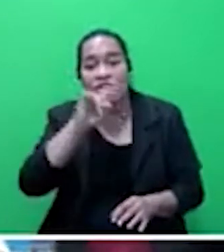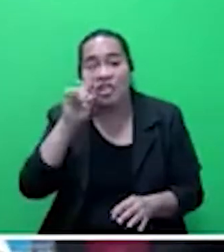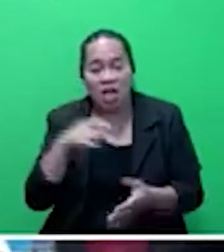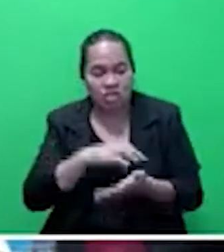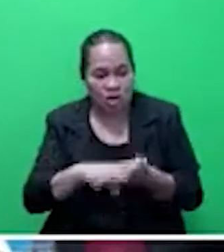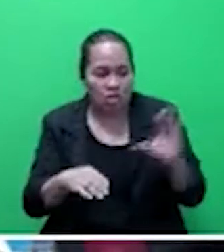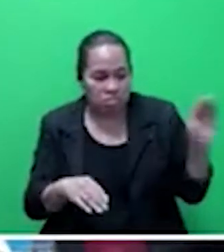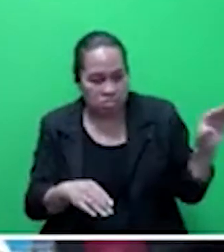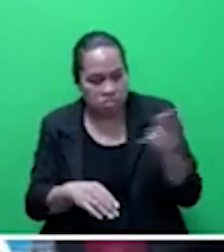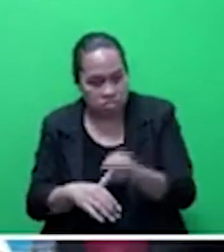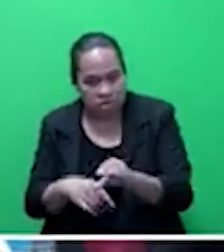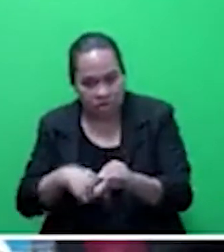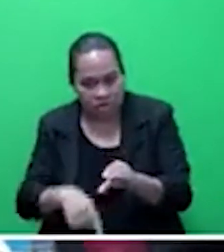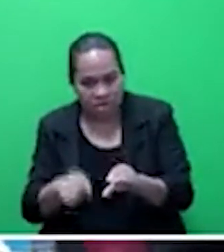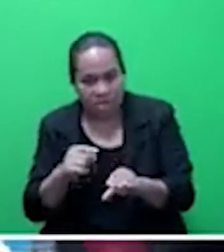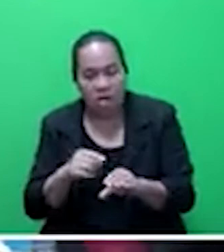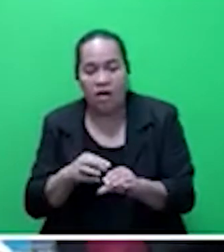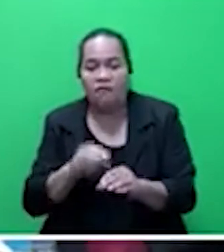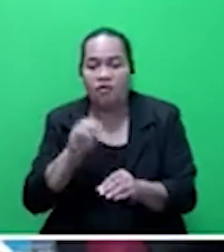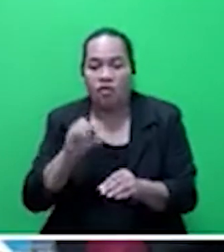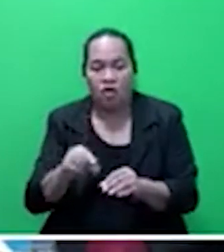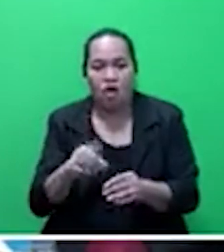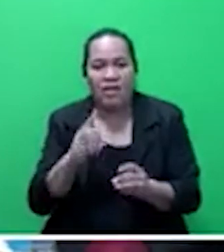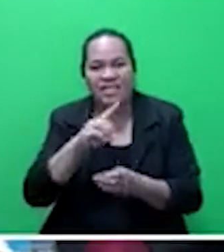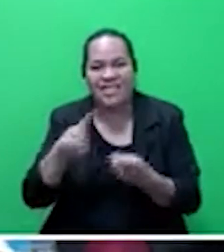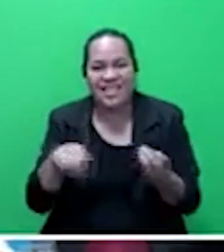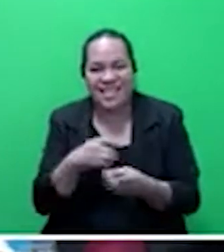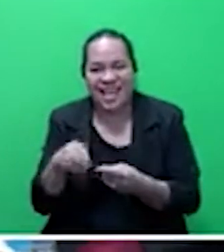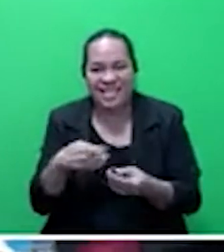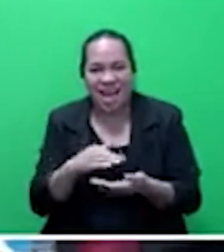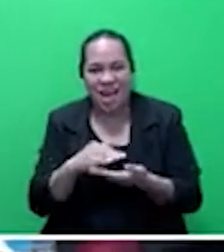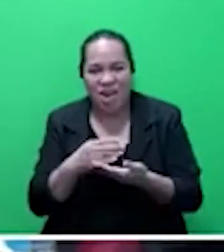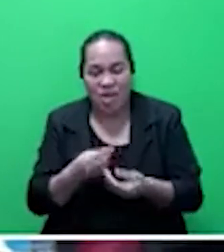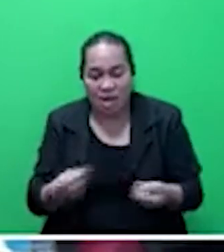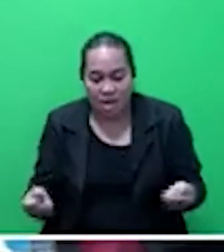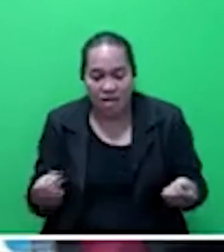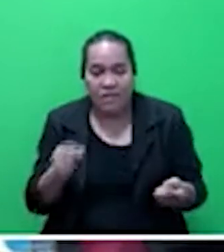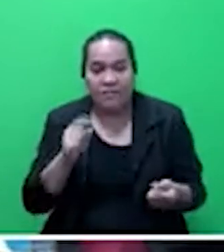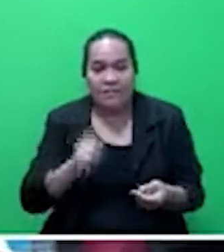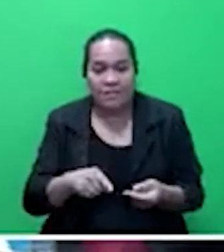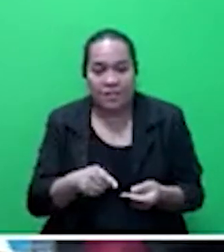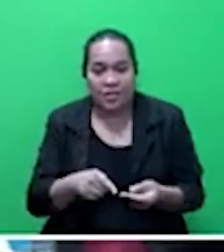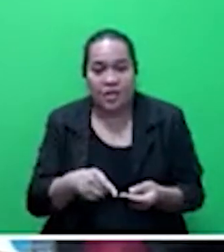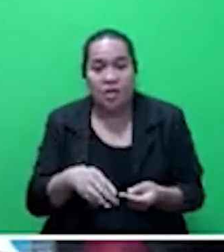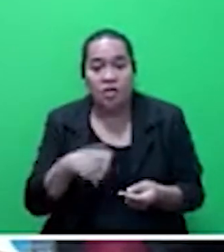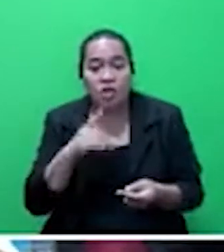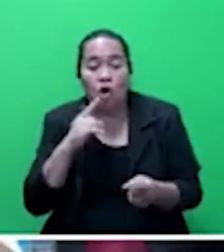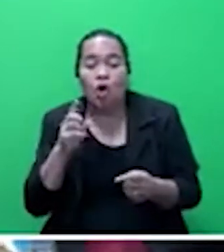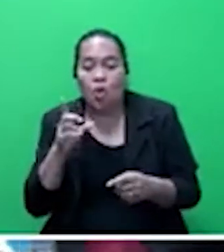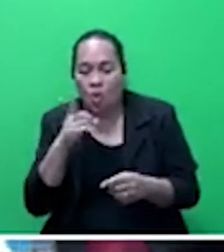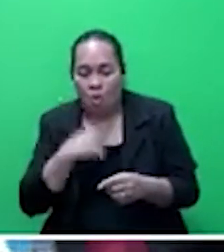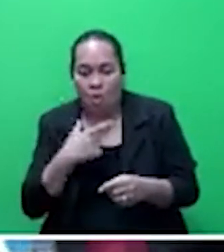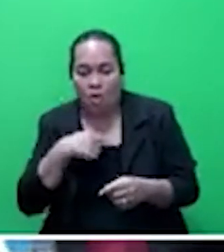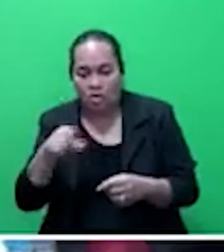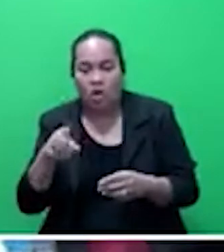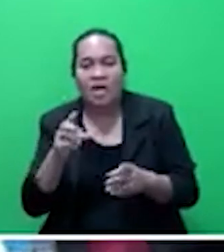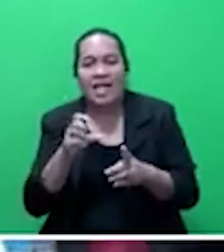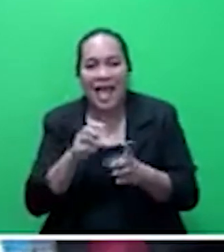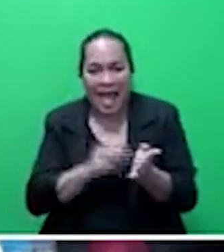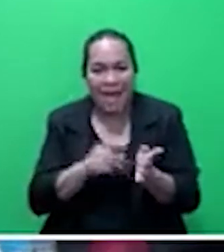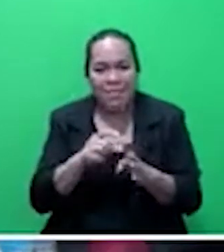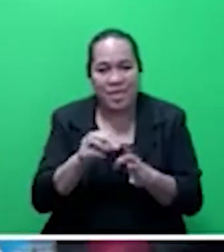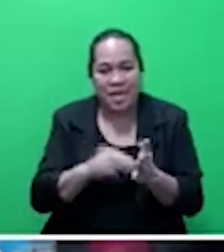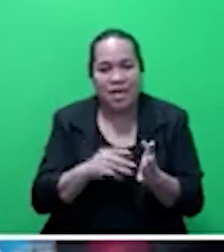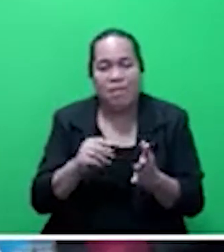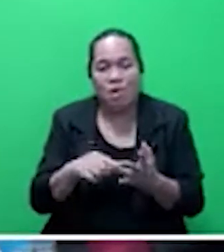$500,000 towards the Disaster Relief and Rehabilitation Fund that will enable NDMO to act swiftly